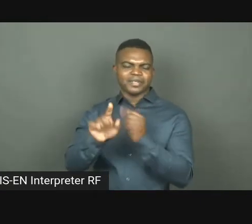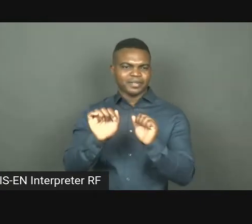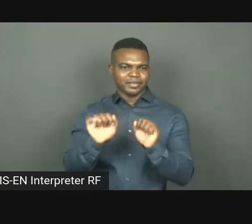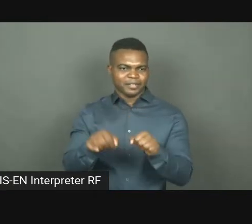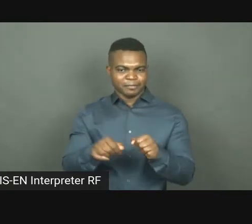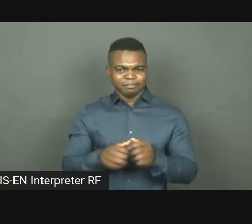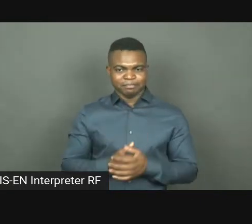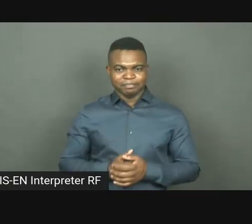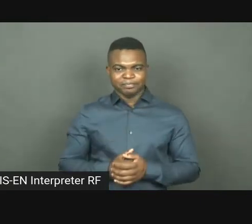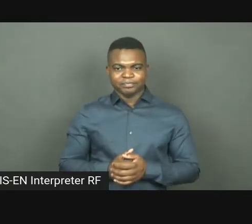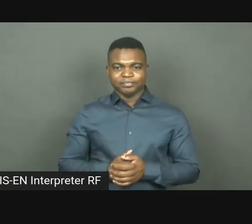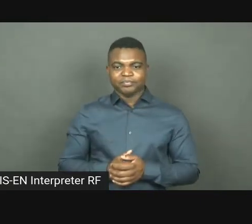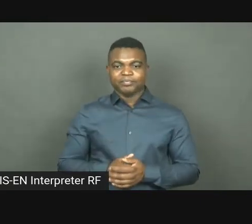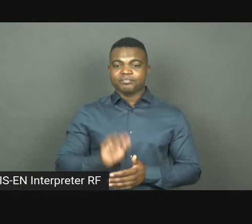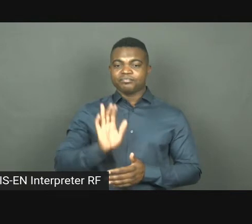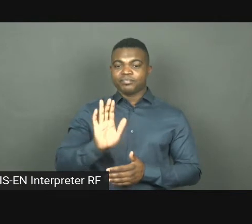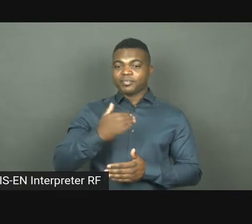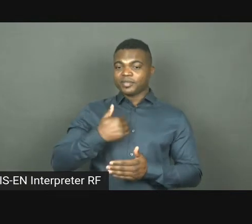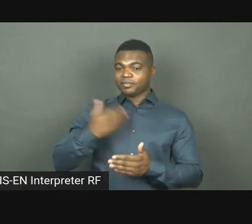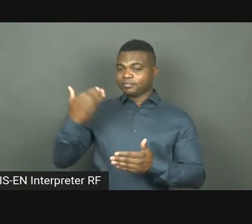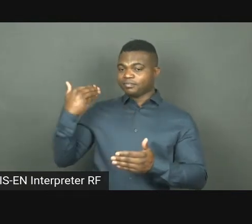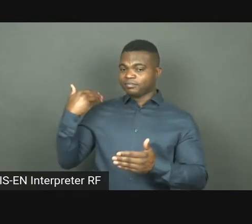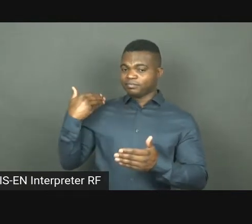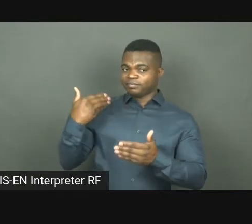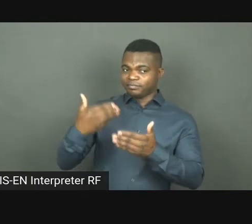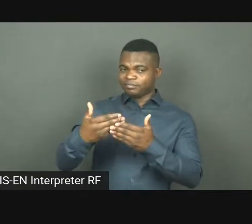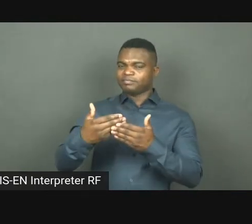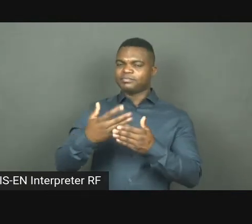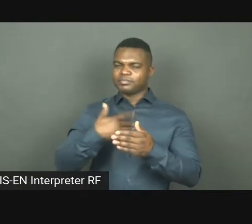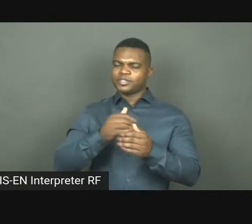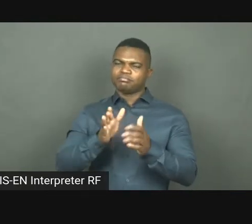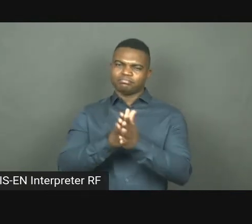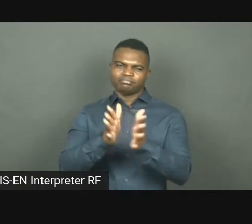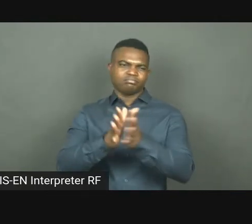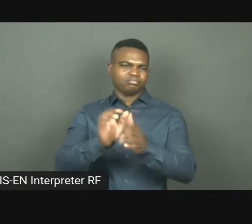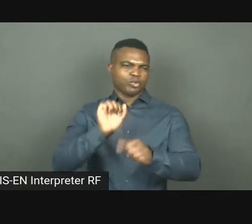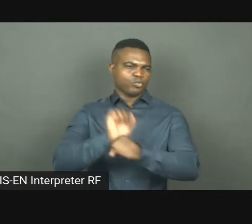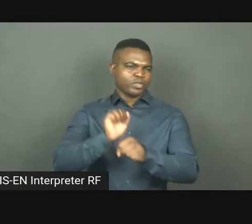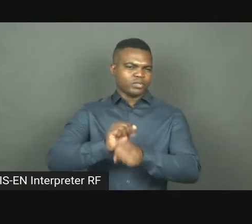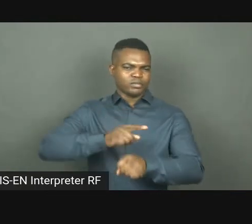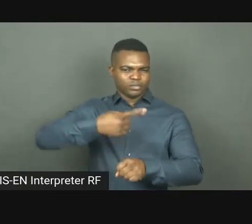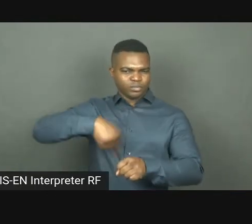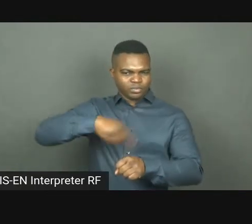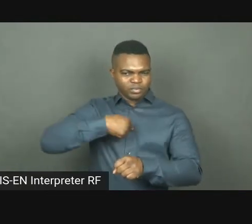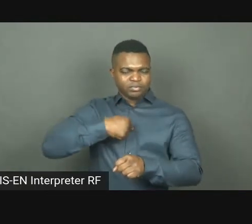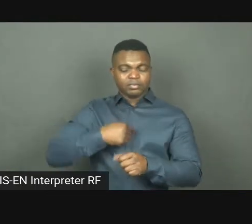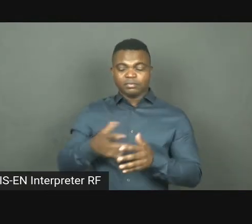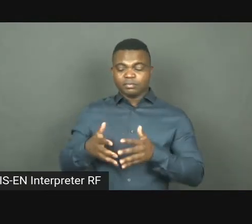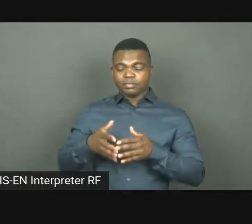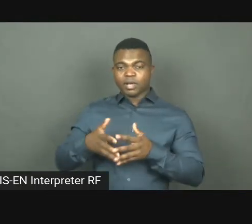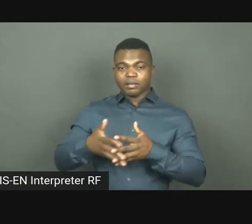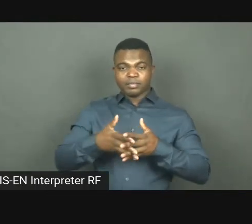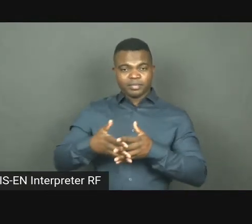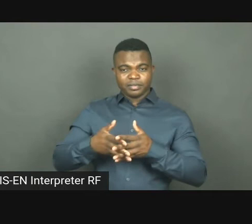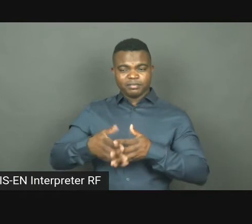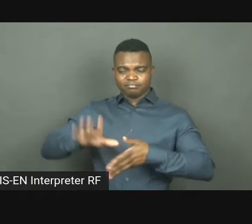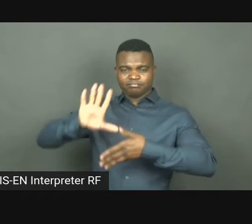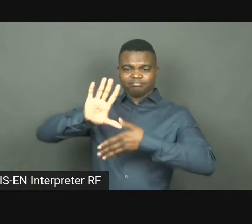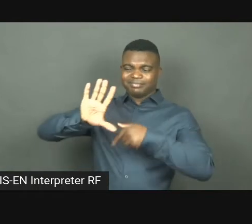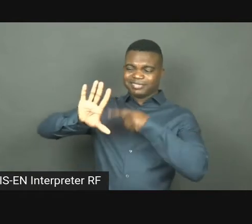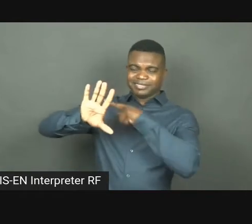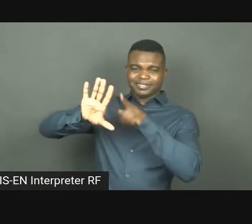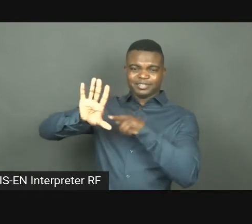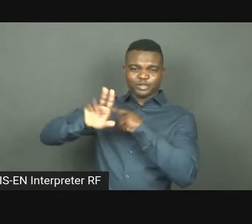HIV in 1990. And when I graduated from seminary, my first job was as a